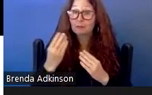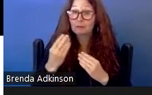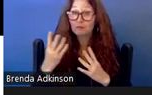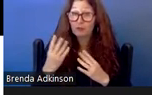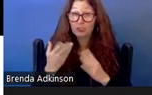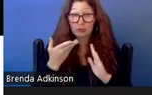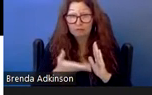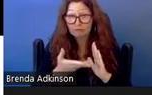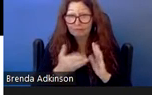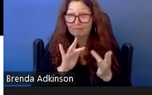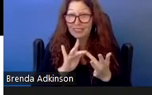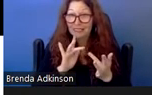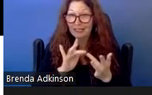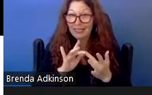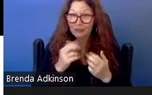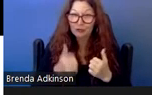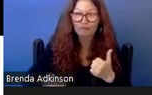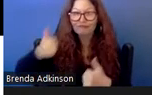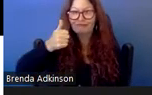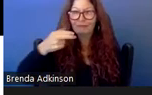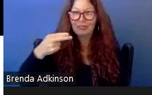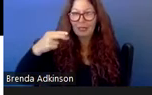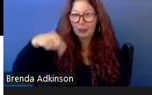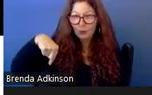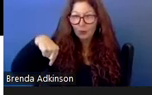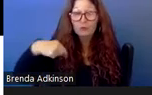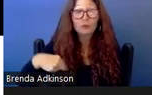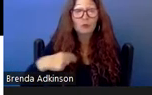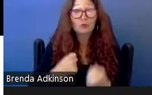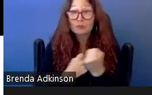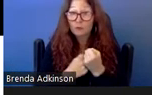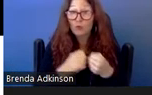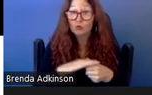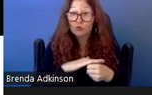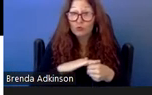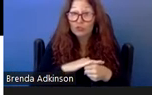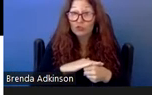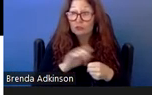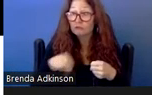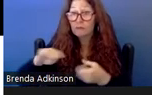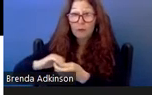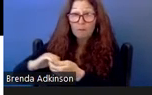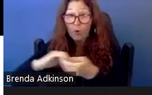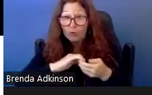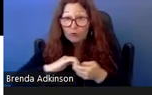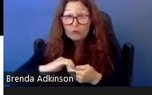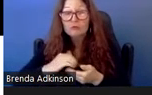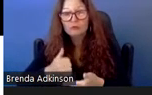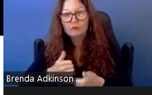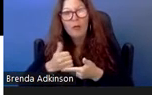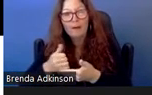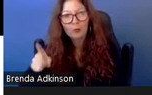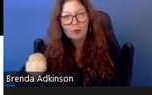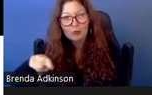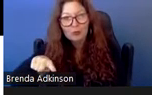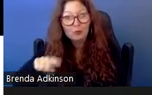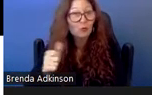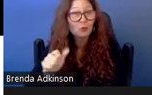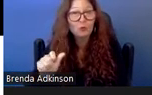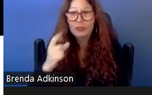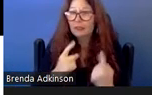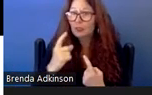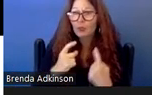you all, but we support the regional counterparts in supporting you. So if you have any questions, you're free,